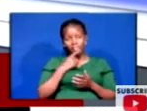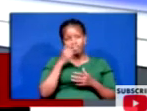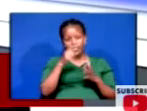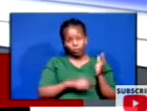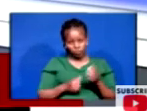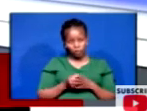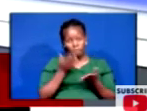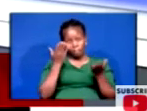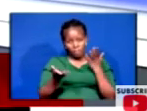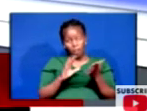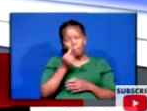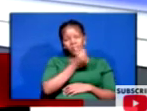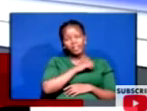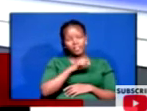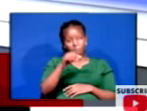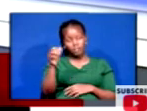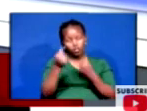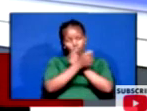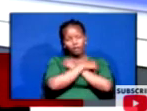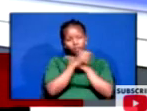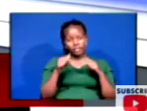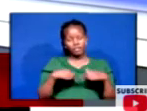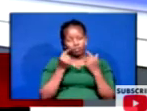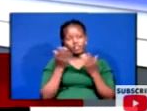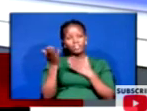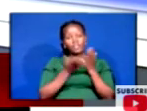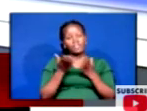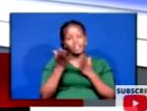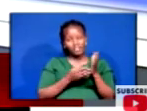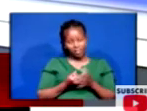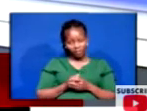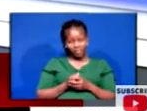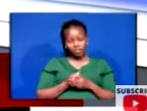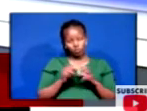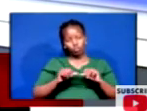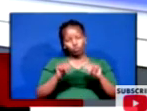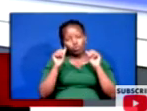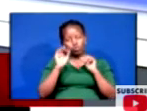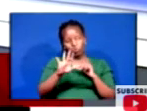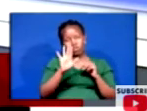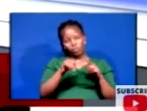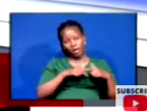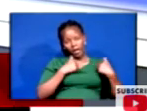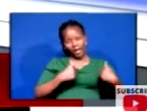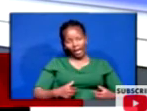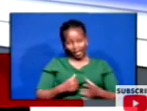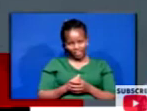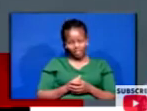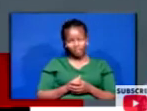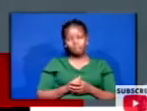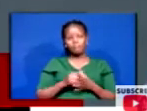for selfless service lie in your heart. Yeah. And immediately thereafter,